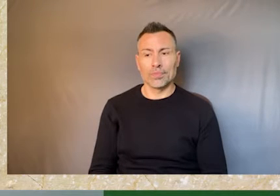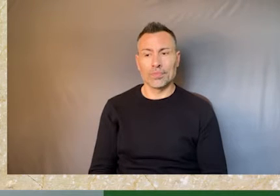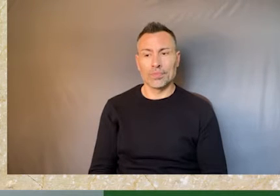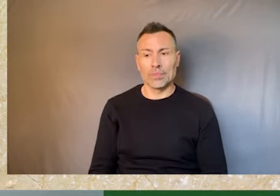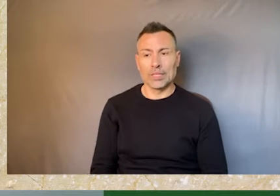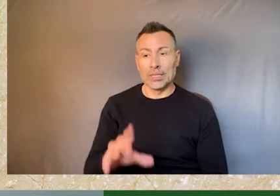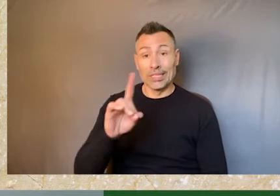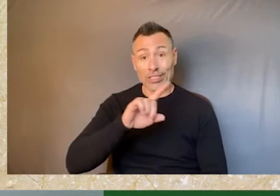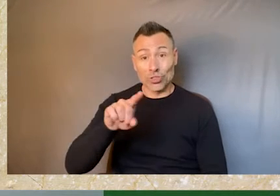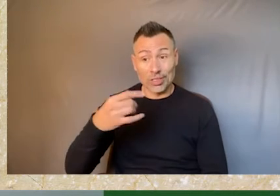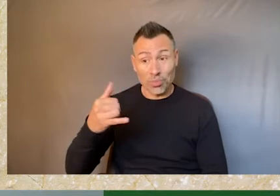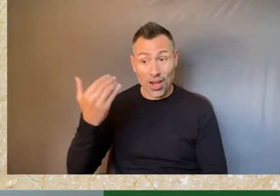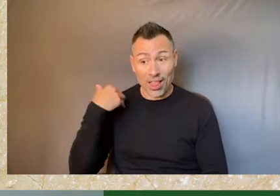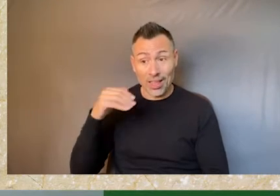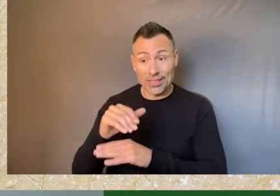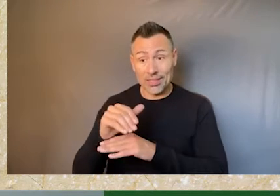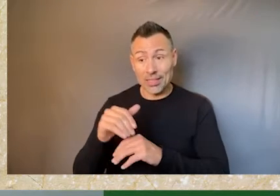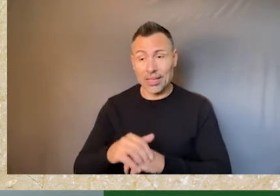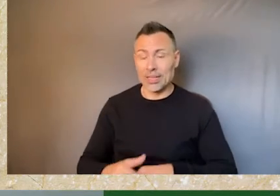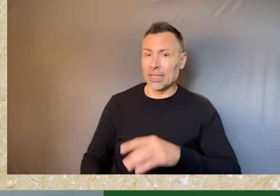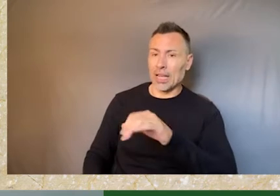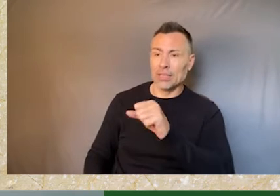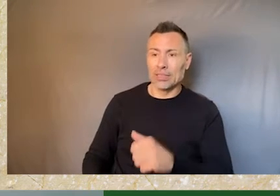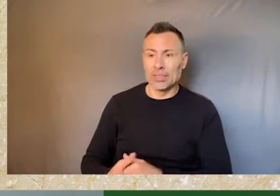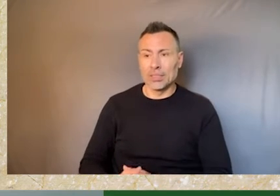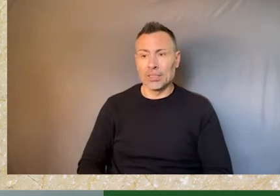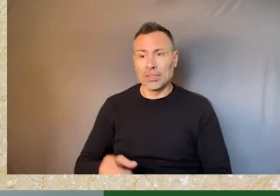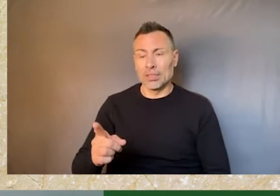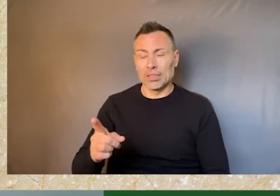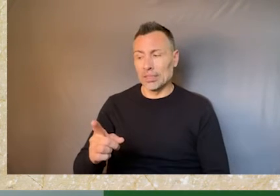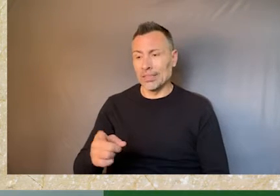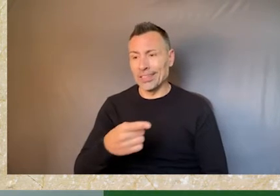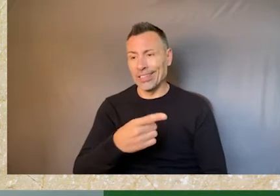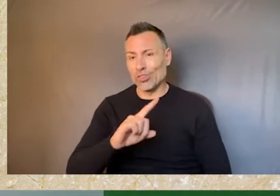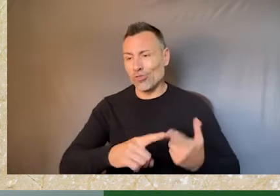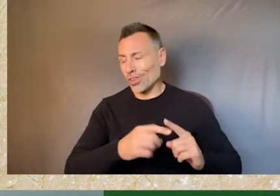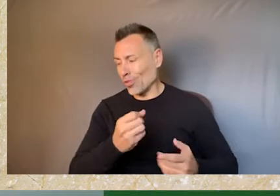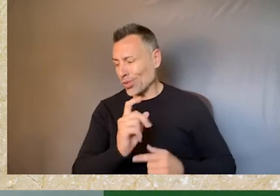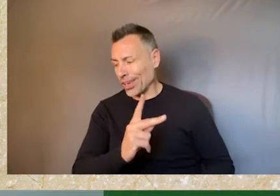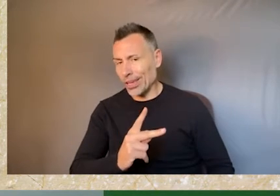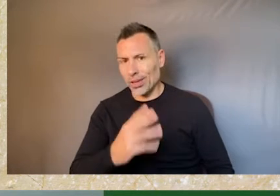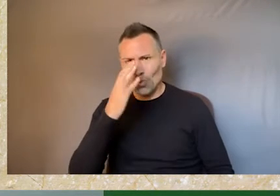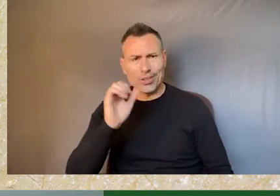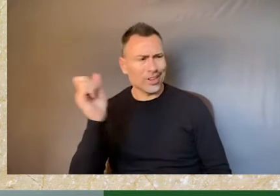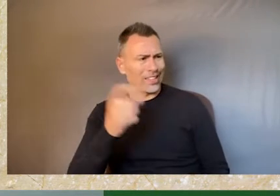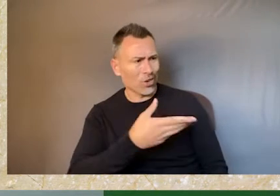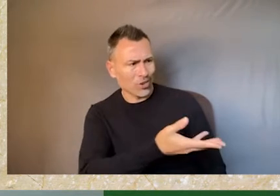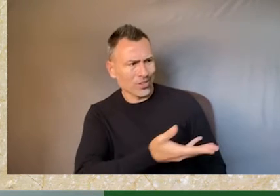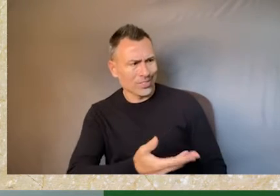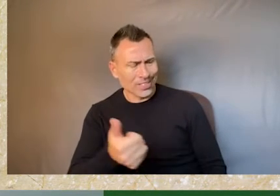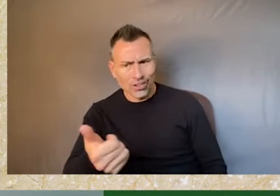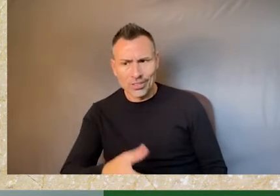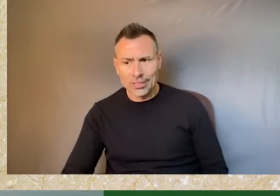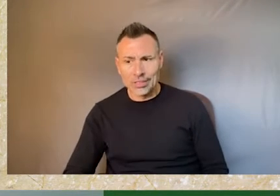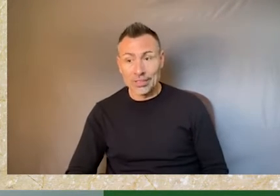Last night. Yeah, it was dead good, you know. Oh, yeah. Feeling okay there? Why didn't you ask for yourself?